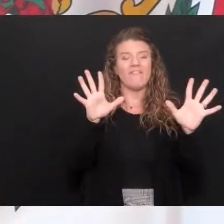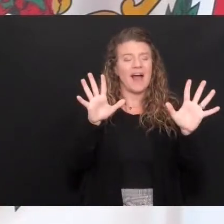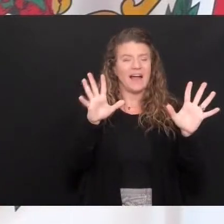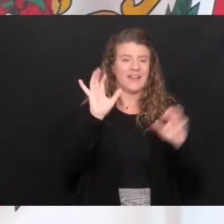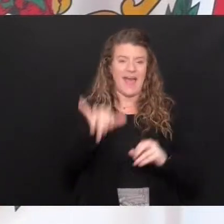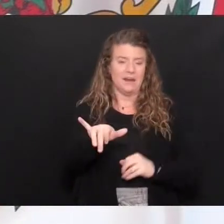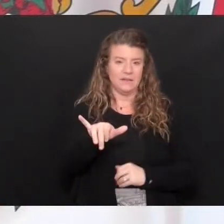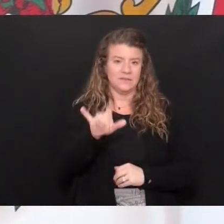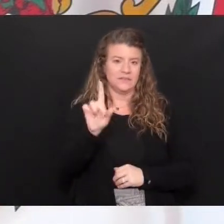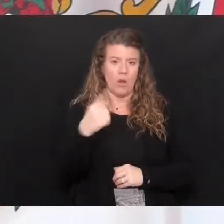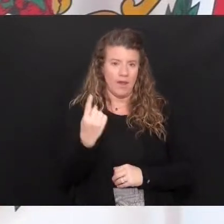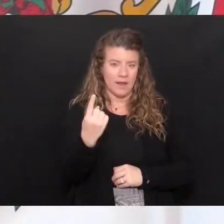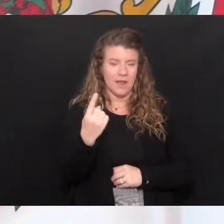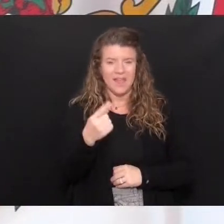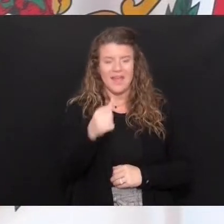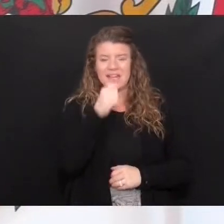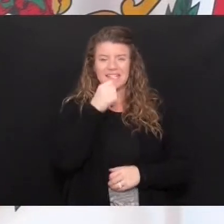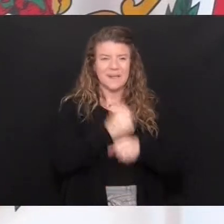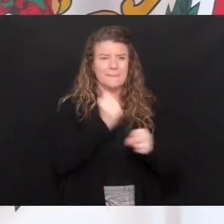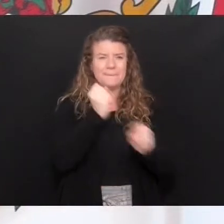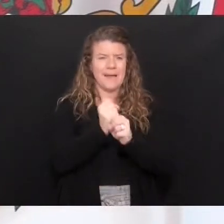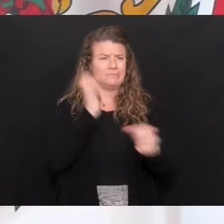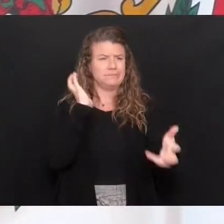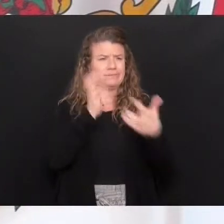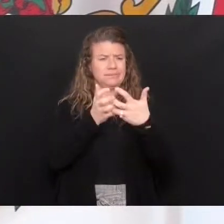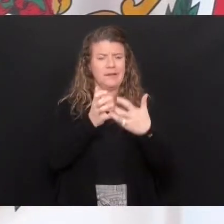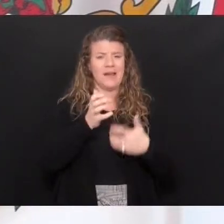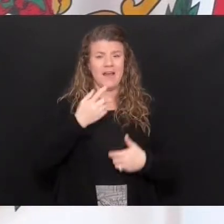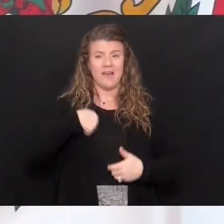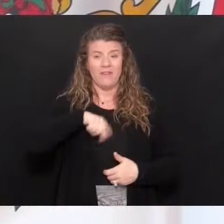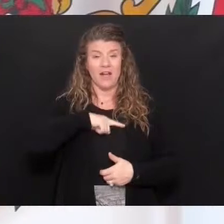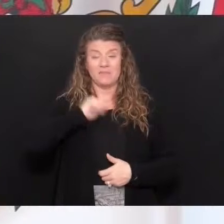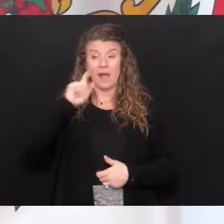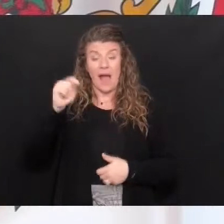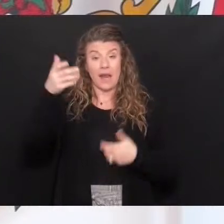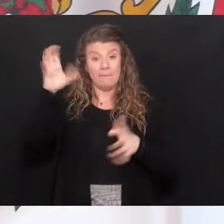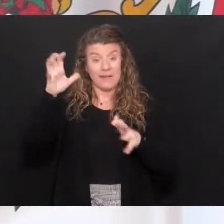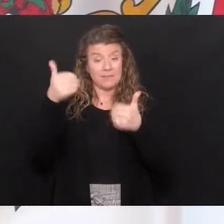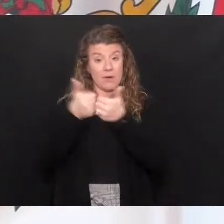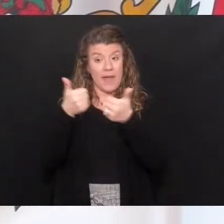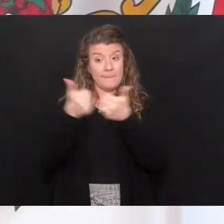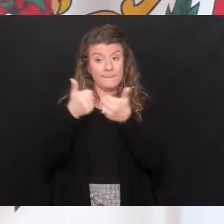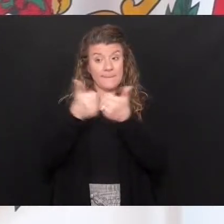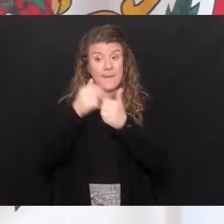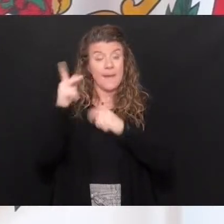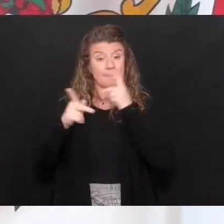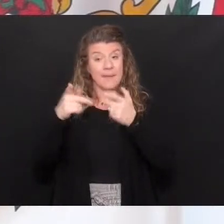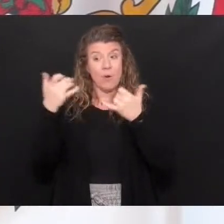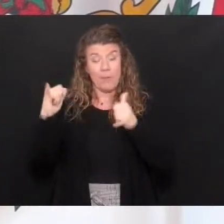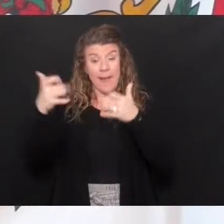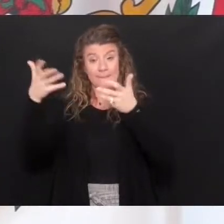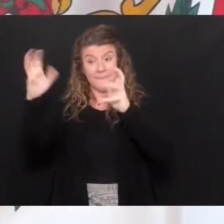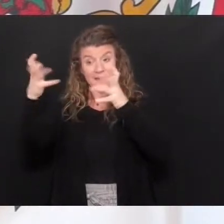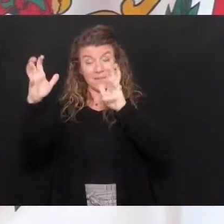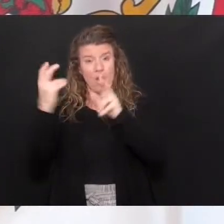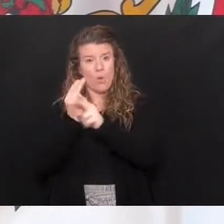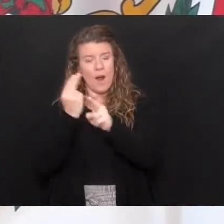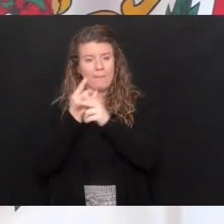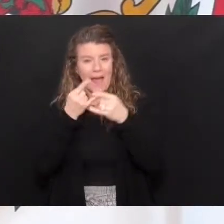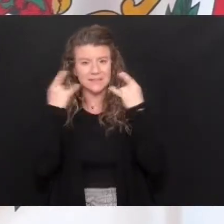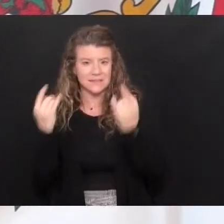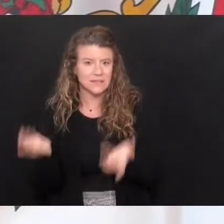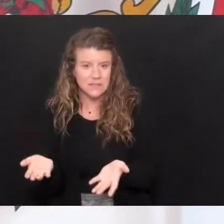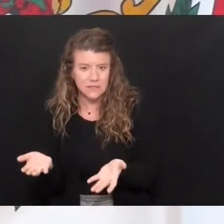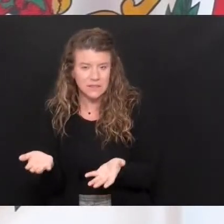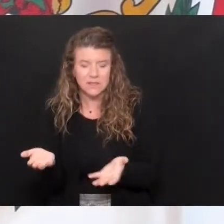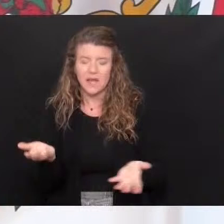that. I mean, it doesn't make much sense, for us to be at a basketball game and people running up and down the floor with masks on.